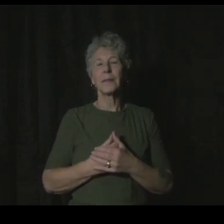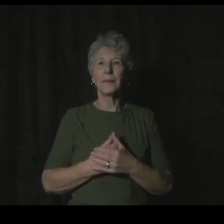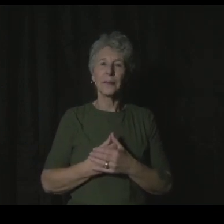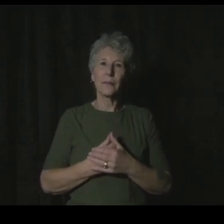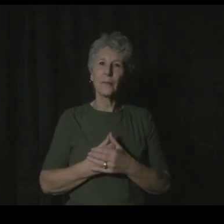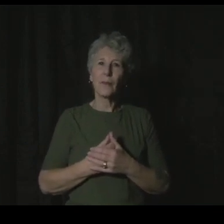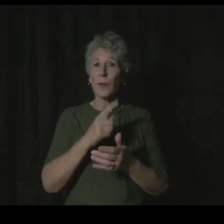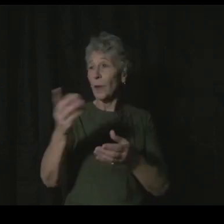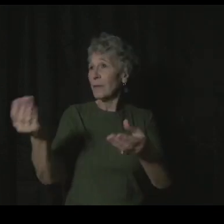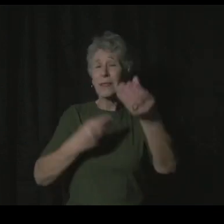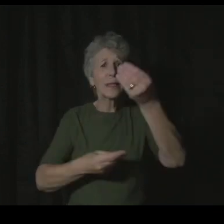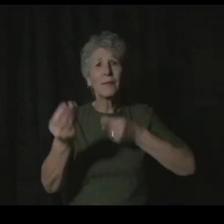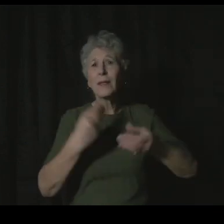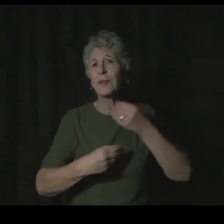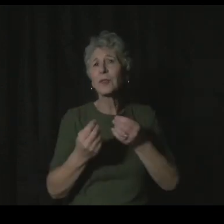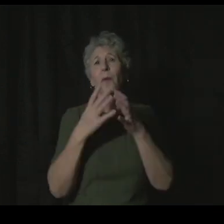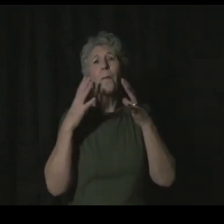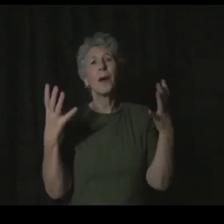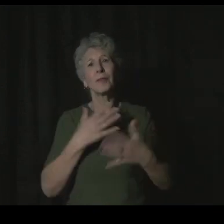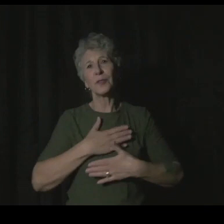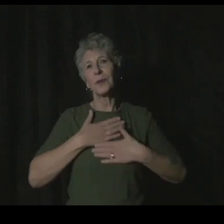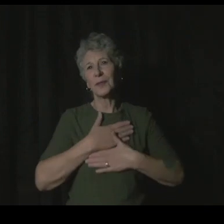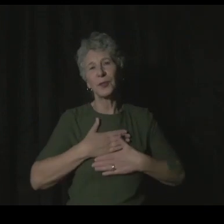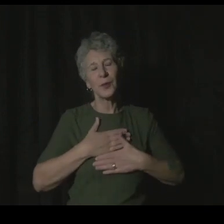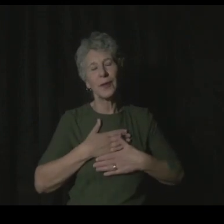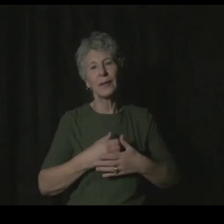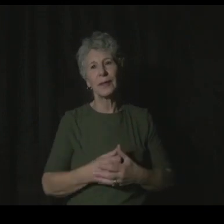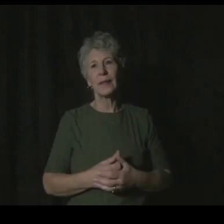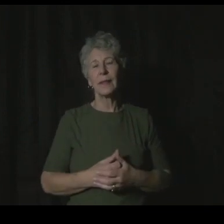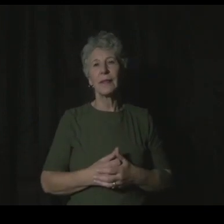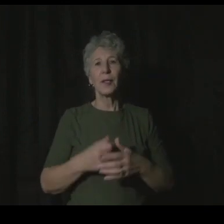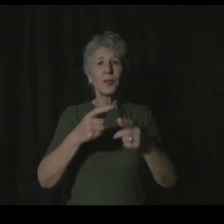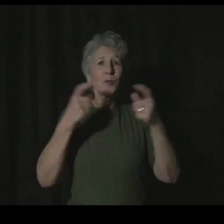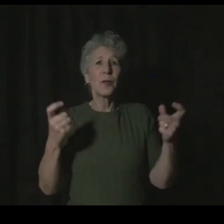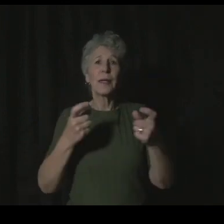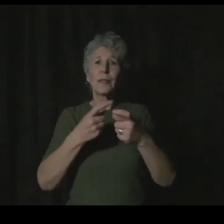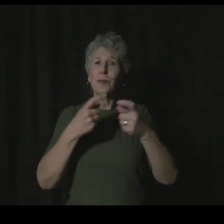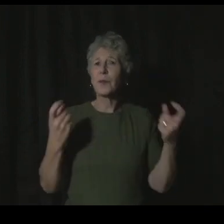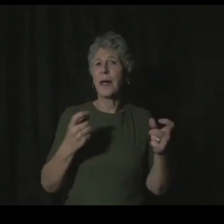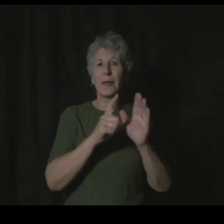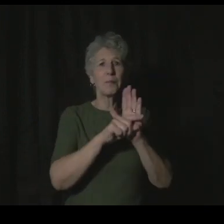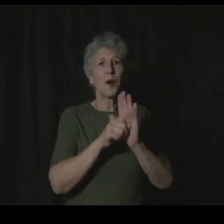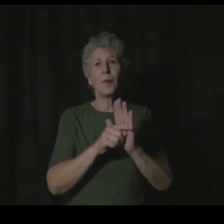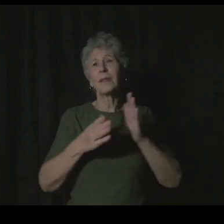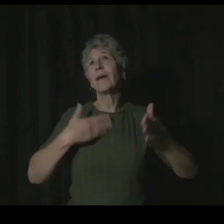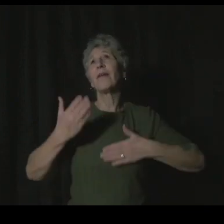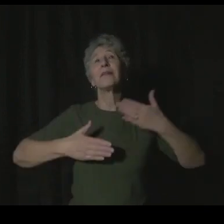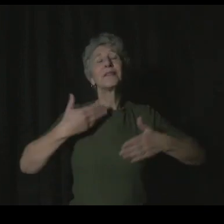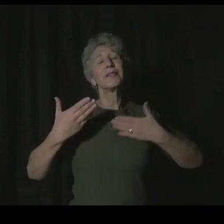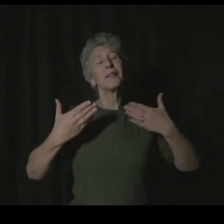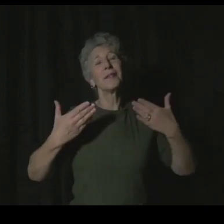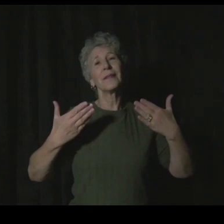You have given us so much to enjoy, and you have given us great moments of rejoicing.